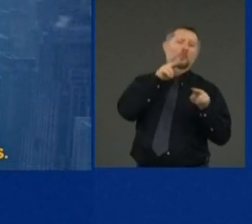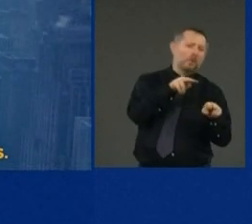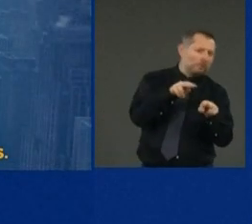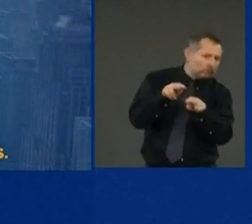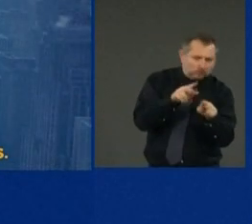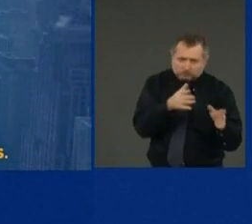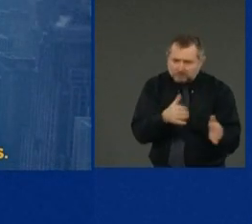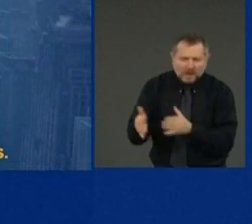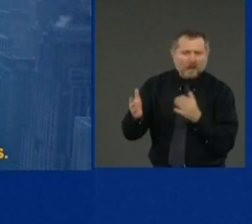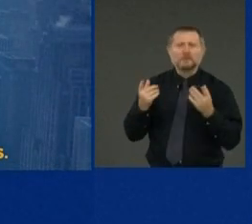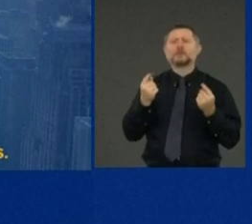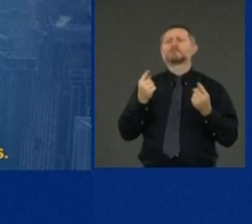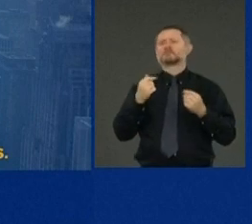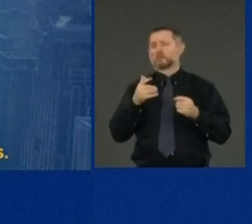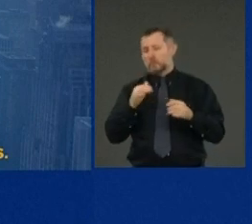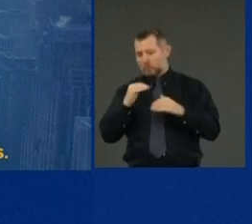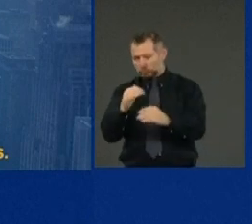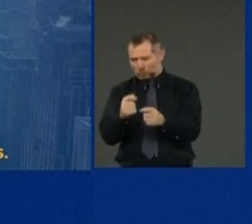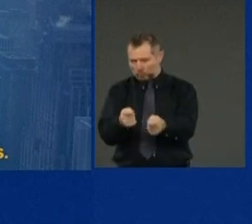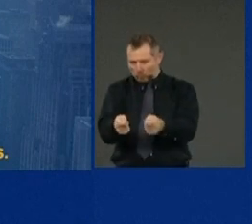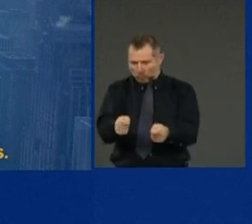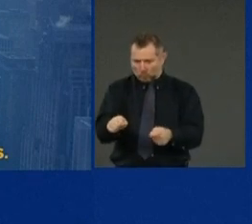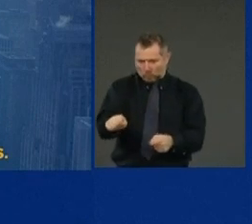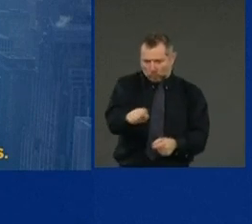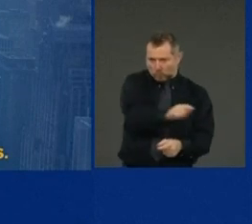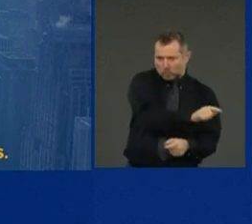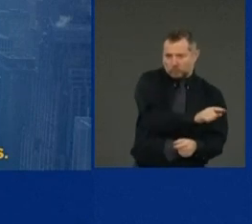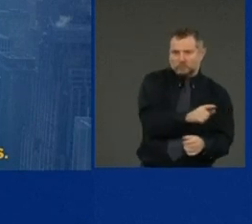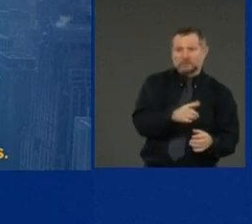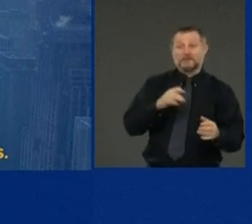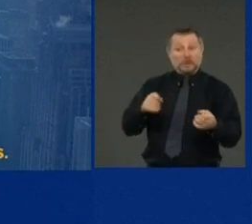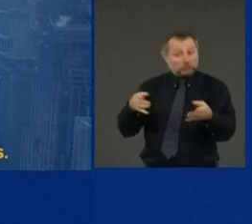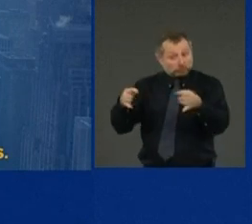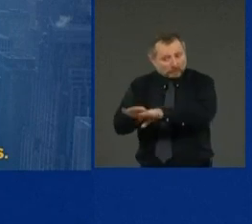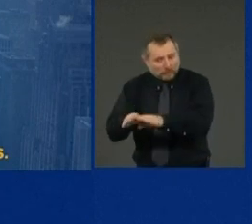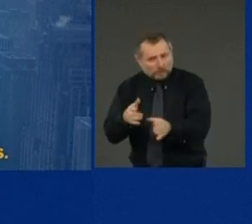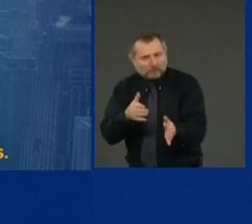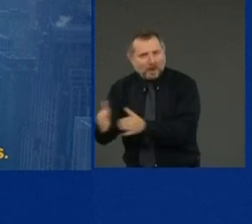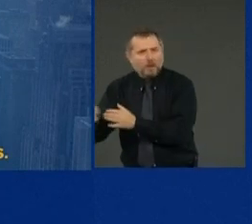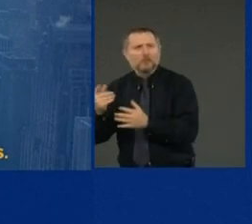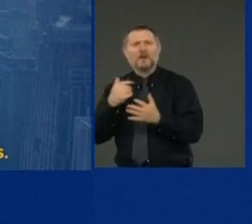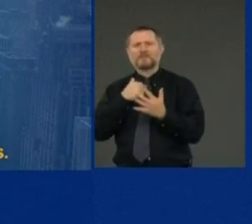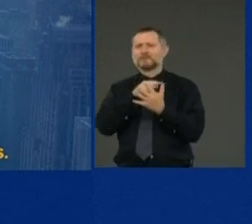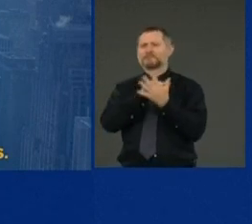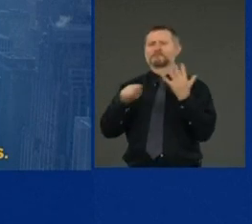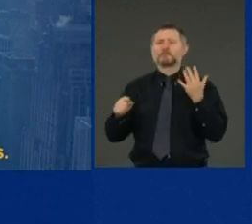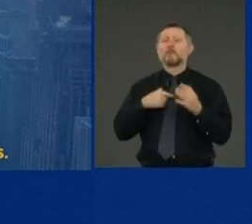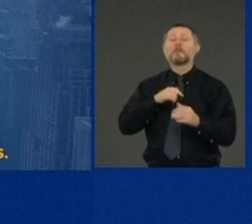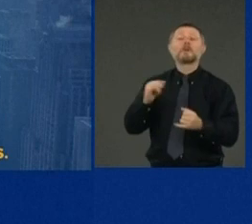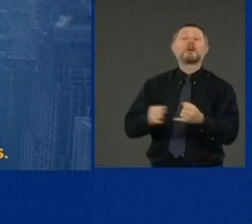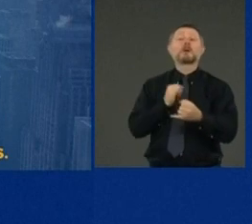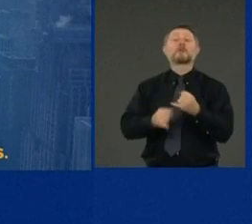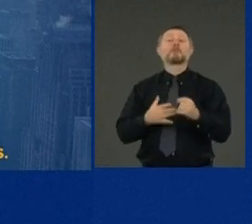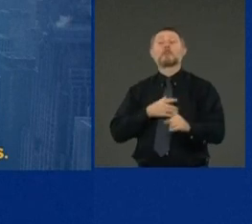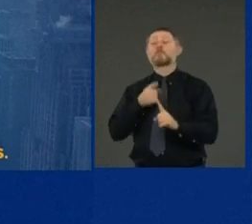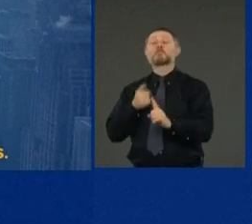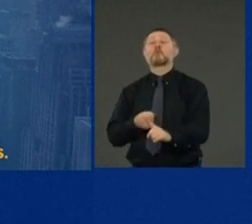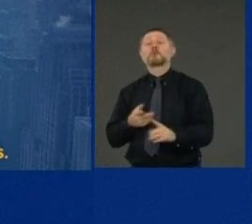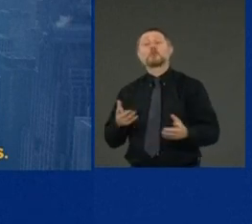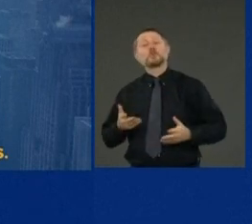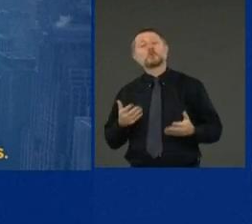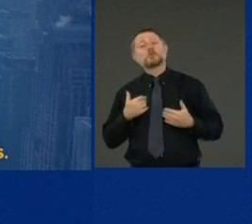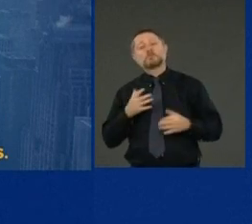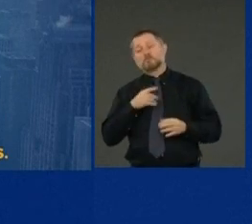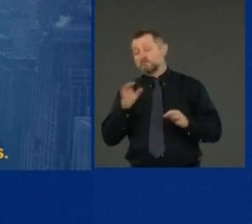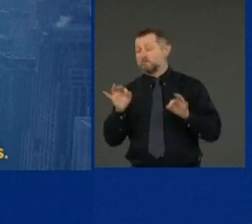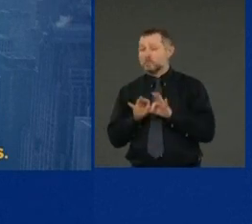plans. Last point, but a big point. This is a pivotal moment in this country.